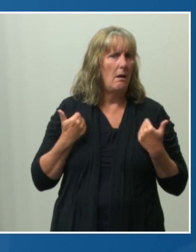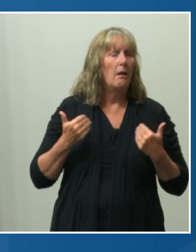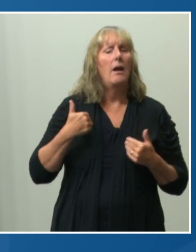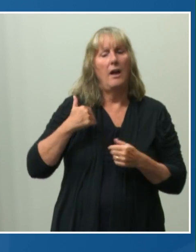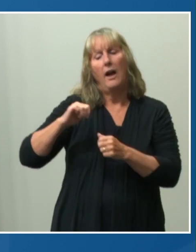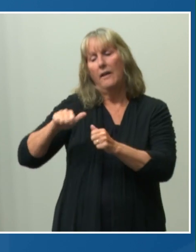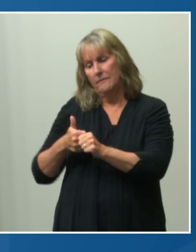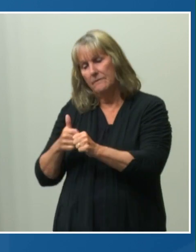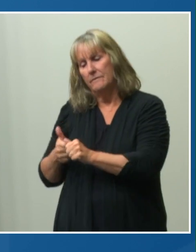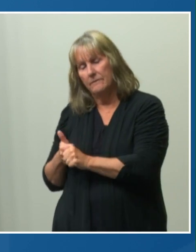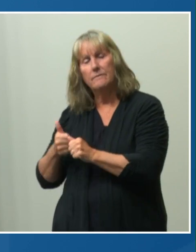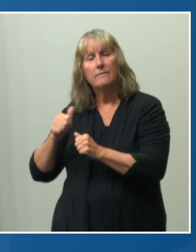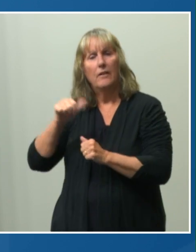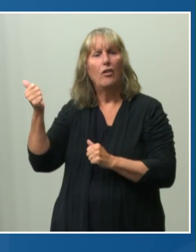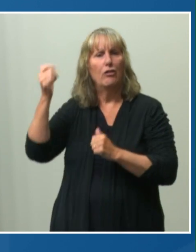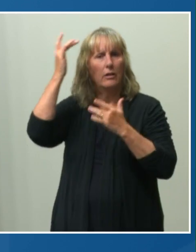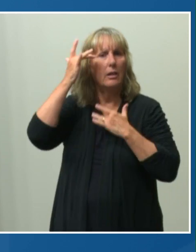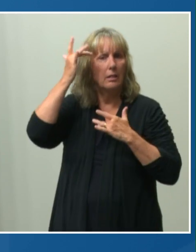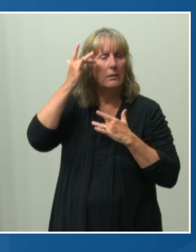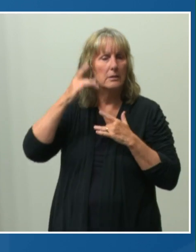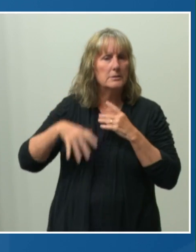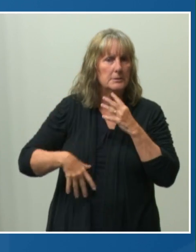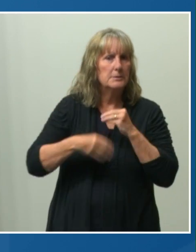health conditions as well.